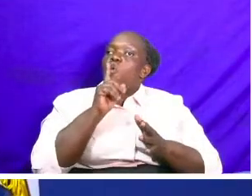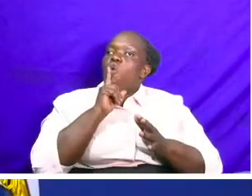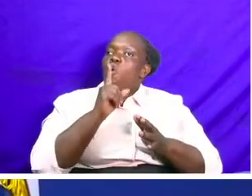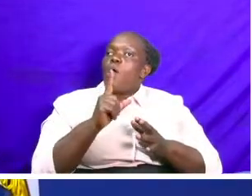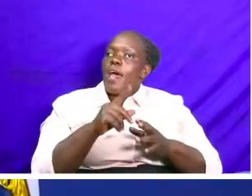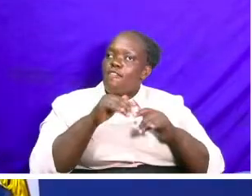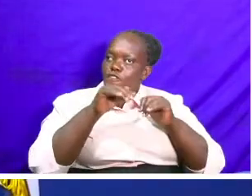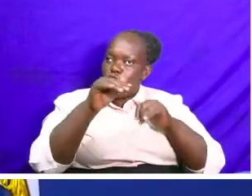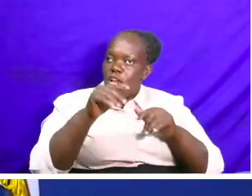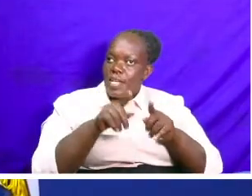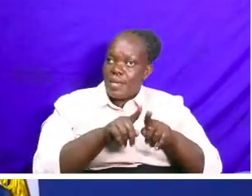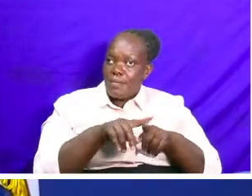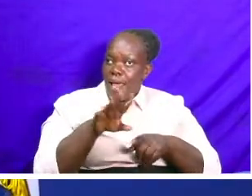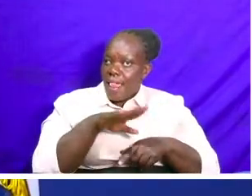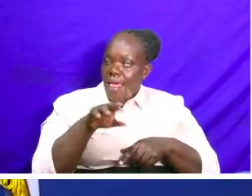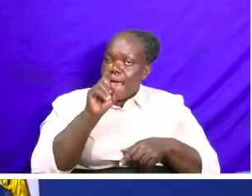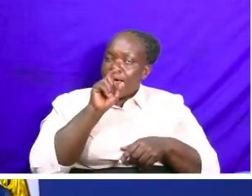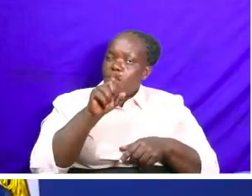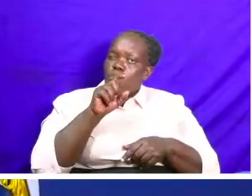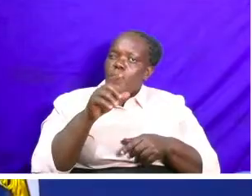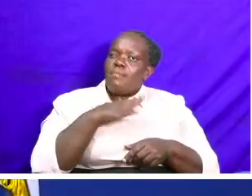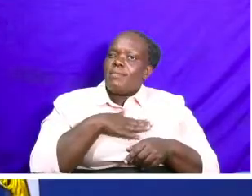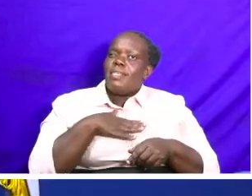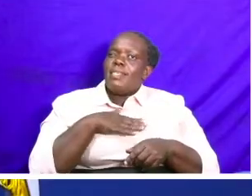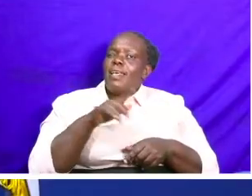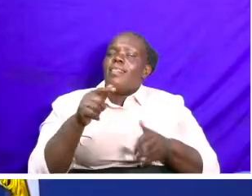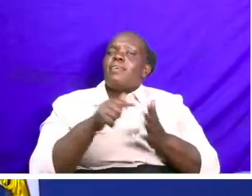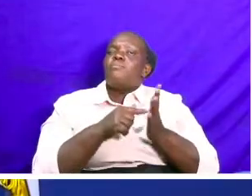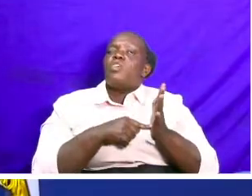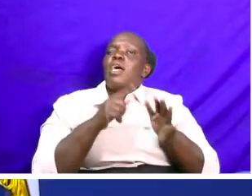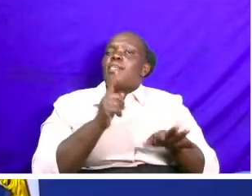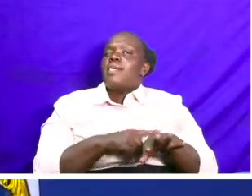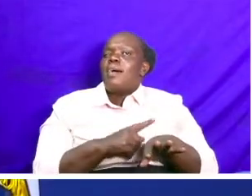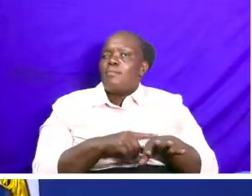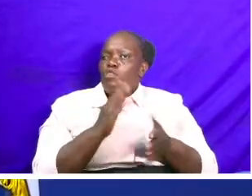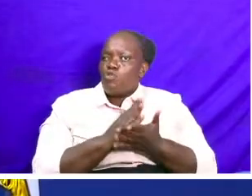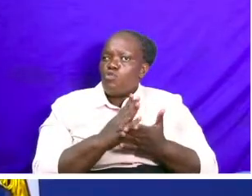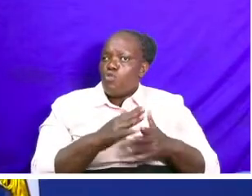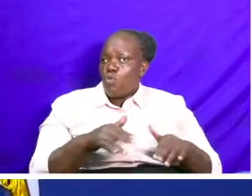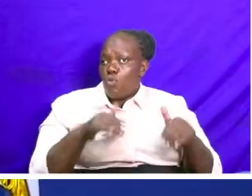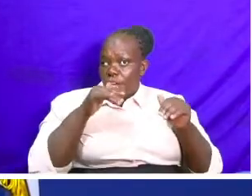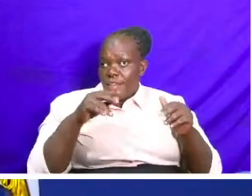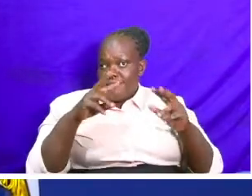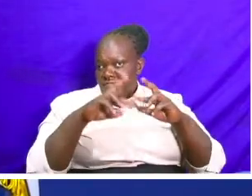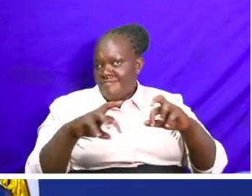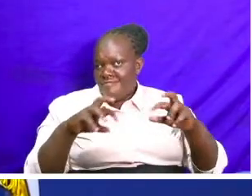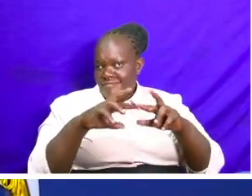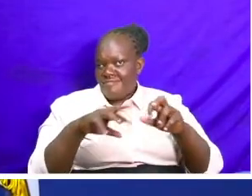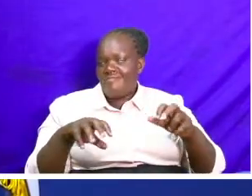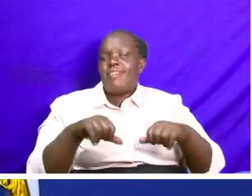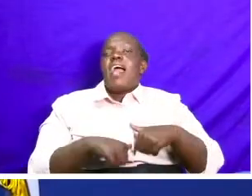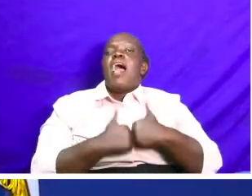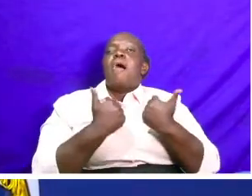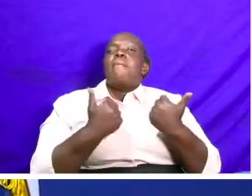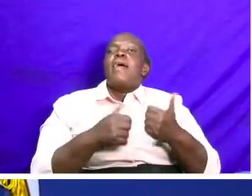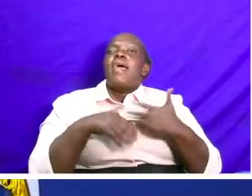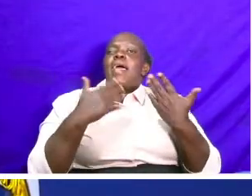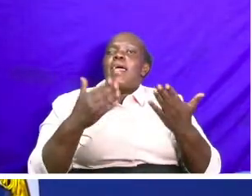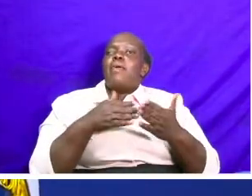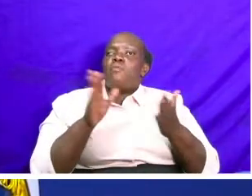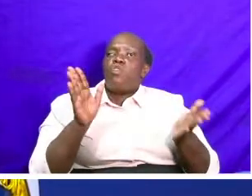Then the issue of Gikomba and compensation, please, at this point in time, let's wait for the investigations to go on. Any